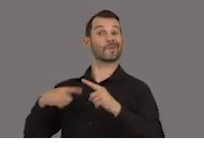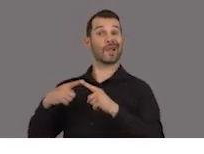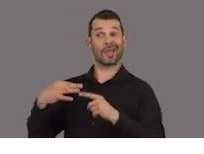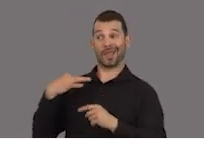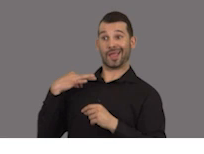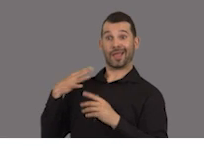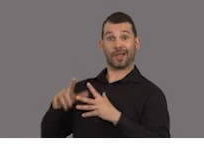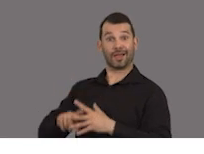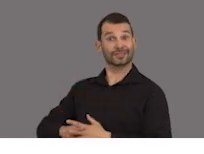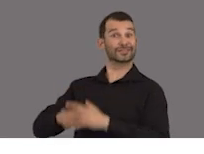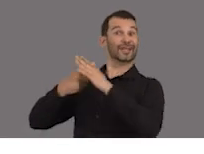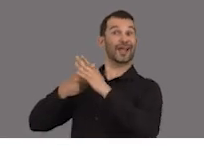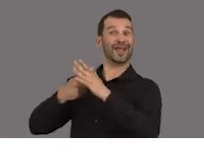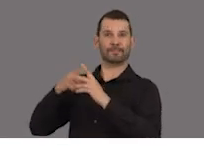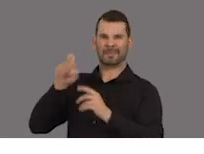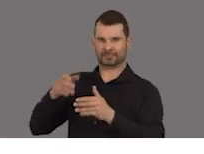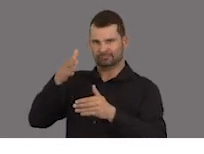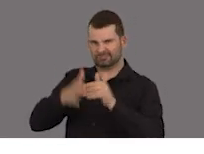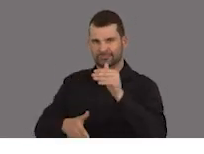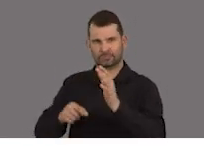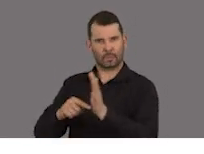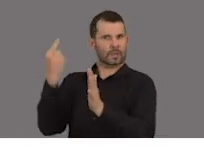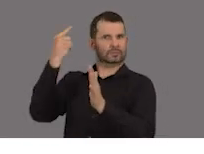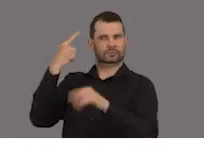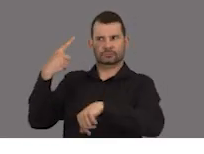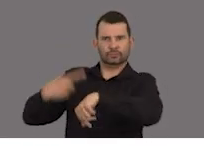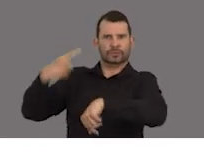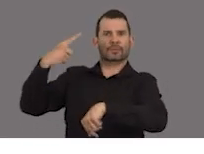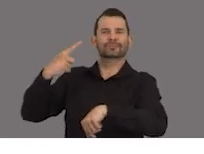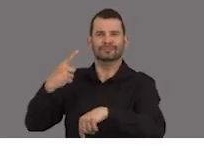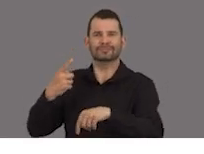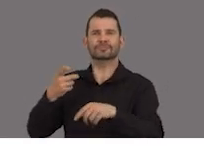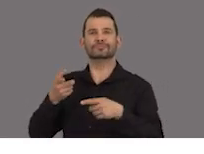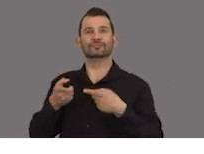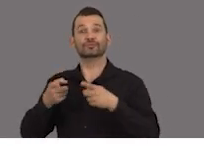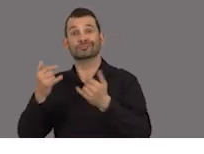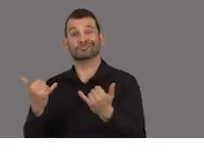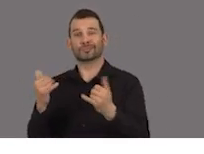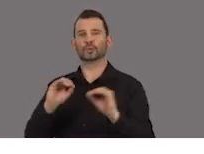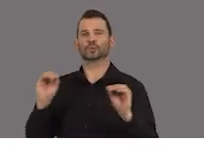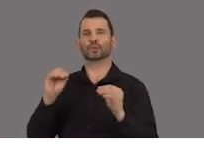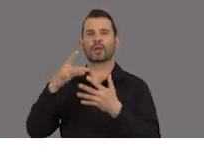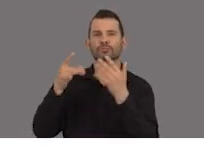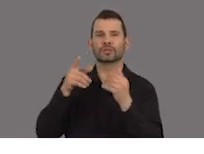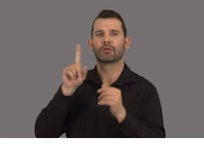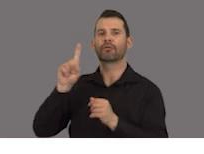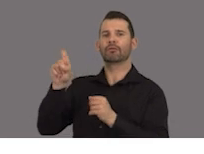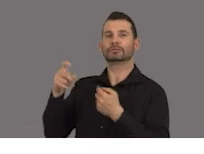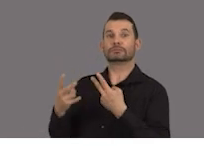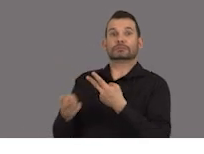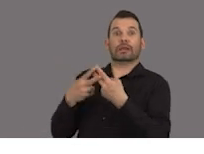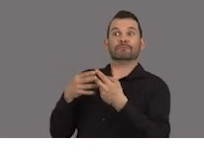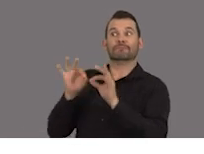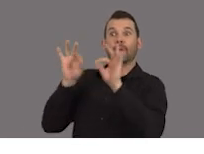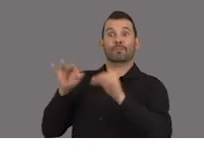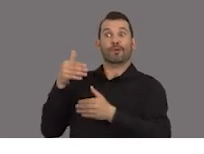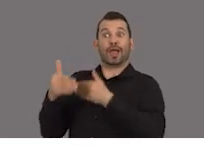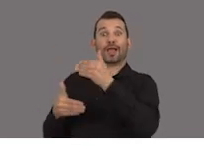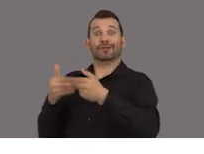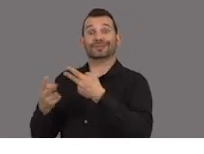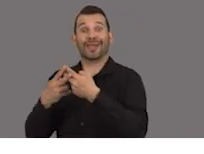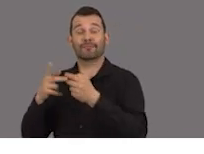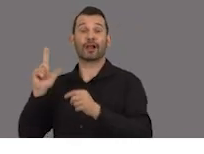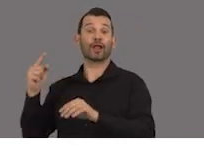Once an application has been started, it must be completed within 1 session. Currently, there is no option to save a form